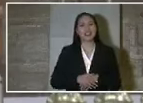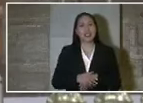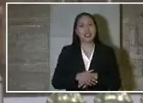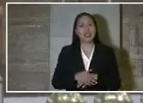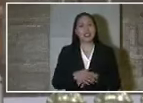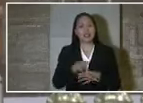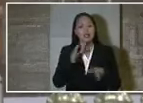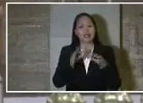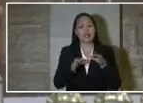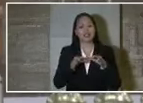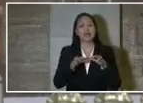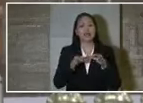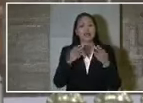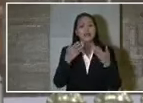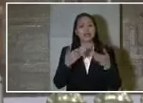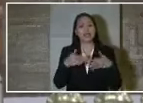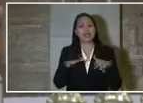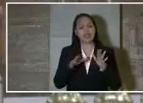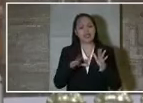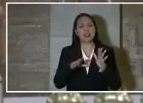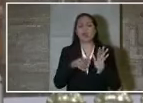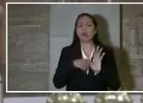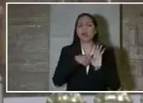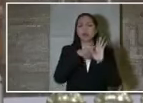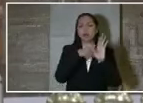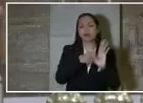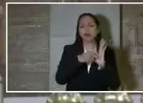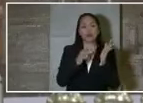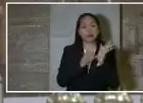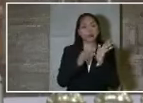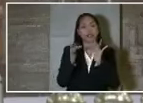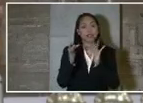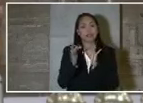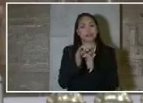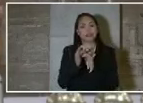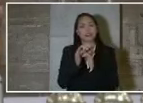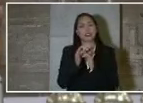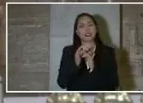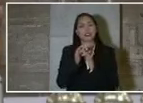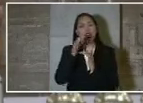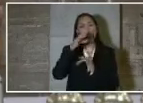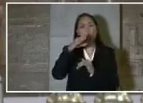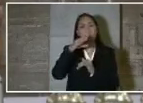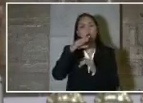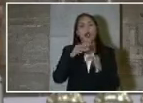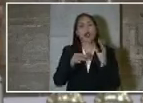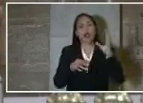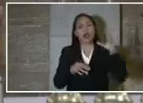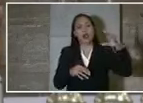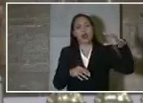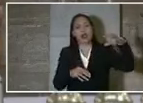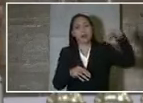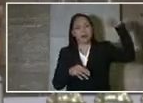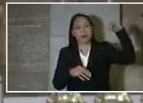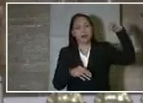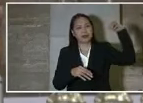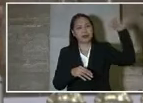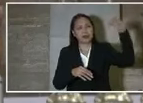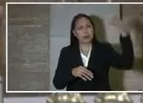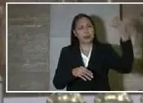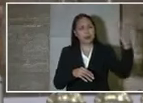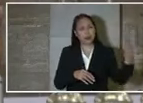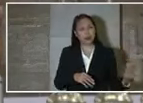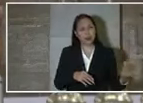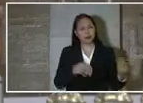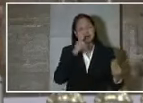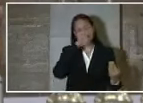have already shown Jesus, you disappear because you are not the